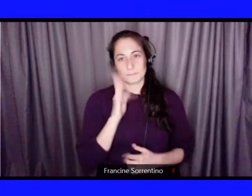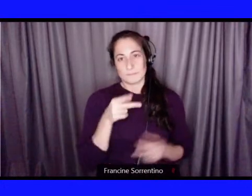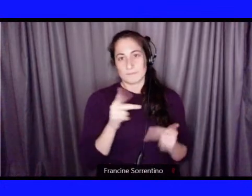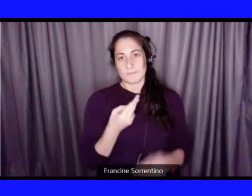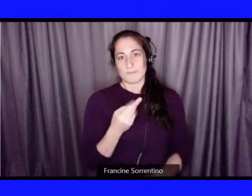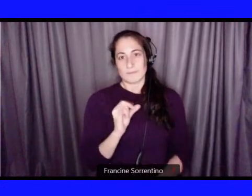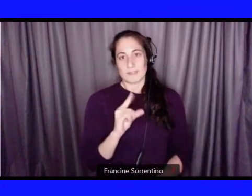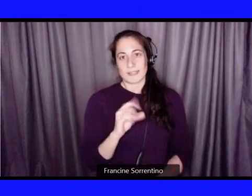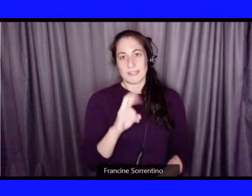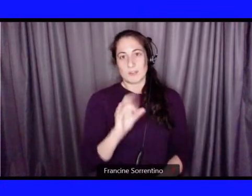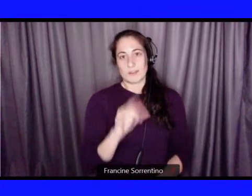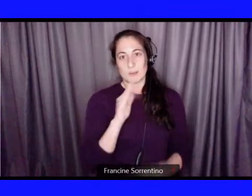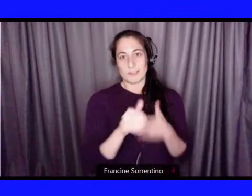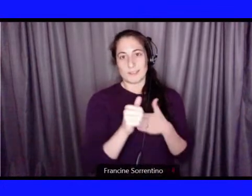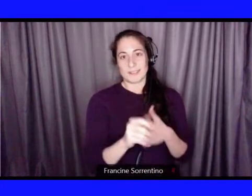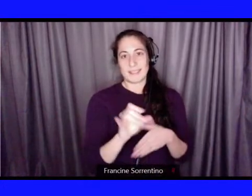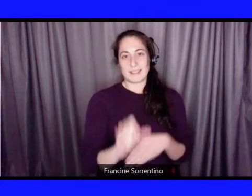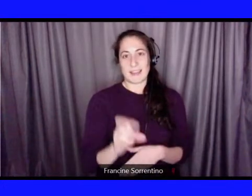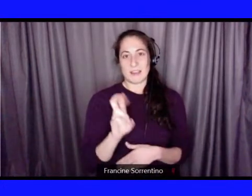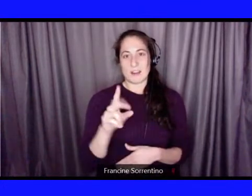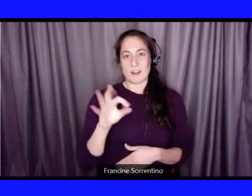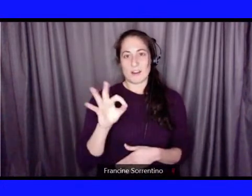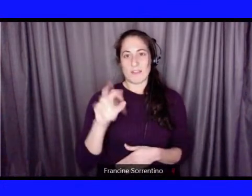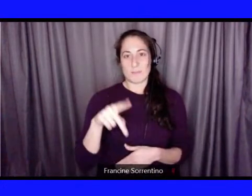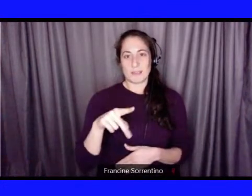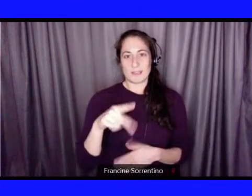like readmissions,